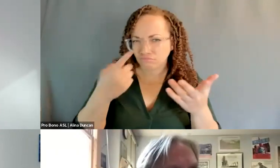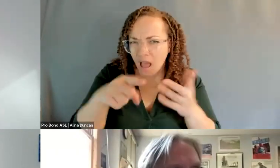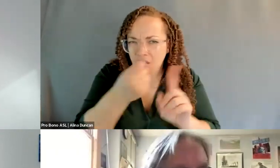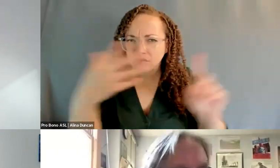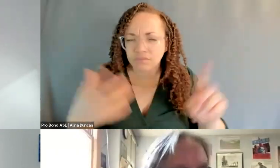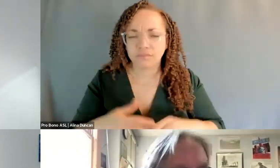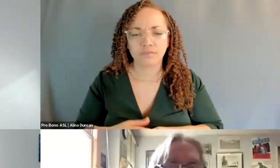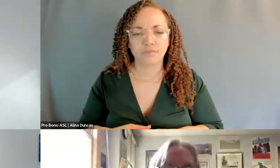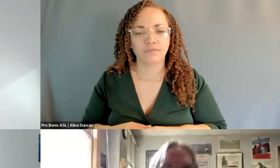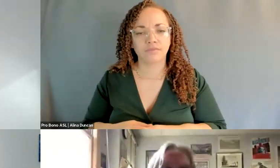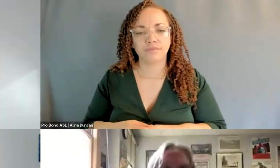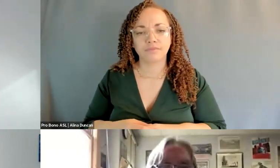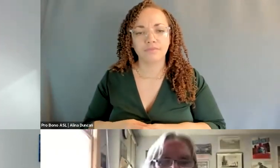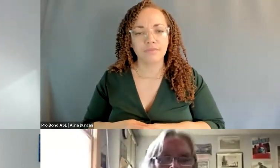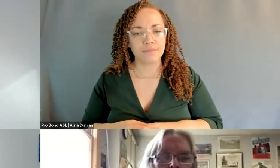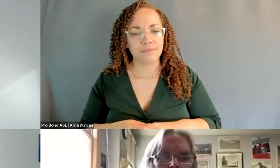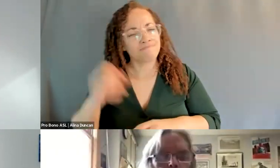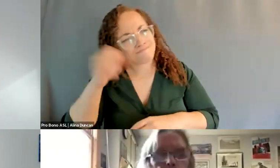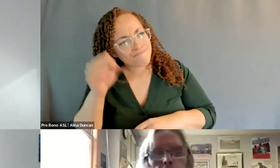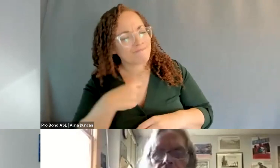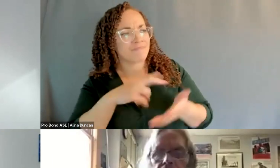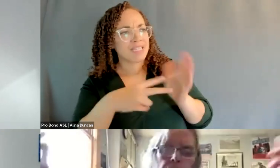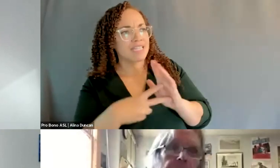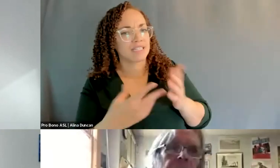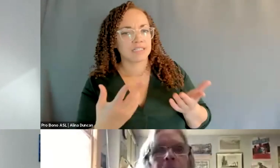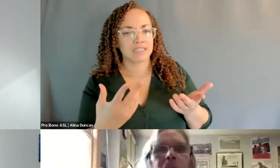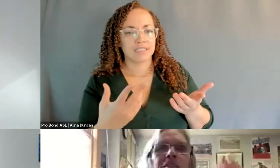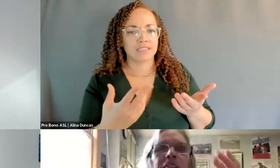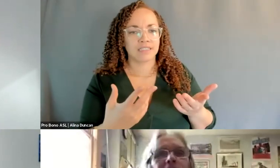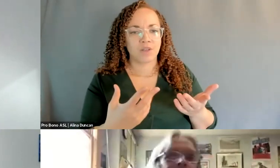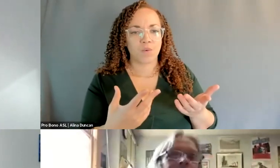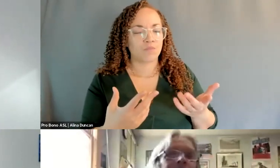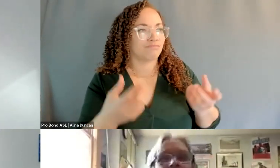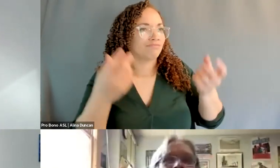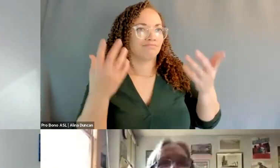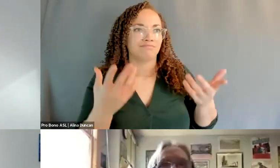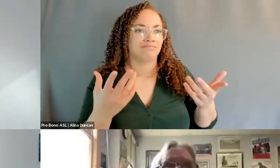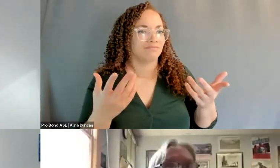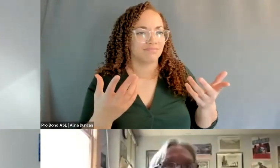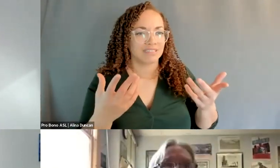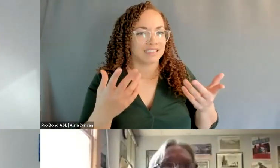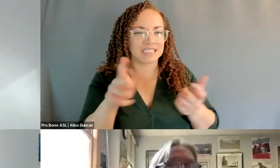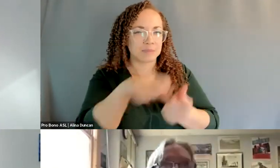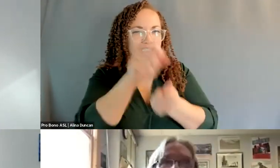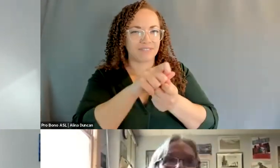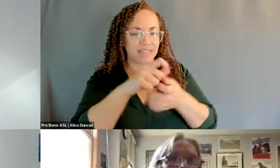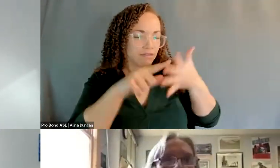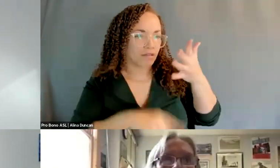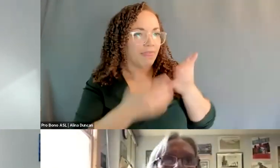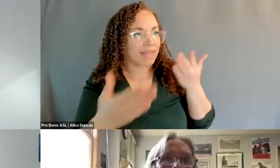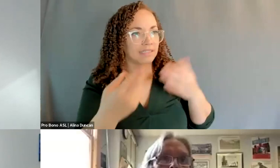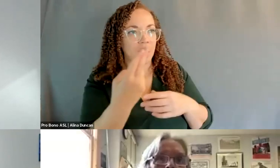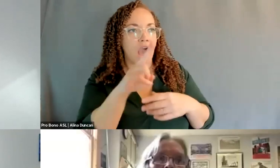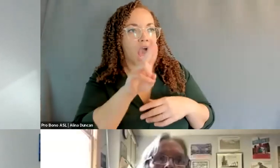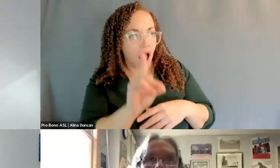bit? Well, I mean, there's certain things, point in time headcounts. I mean, there's certain things that HUD comes up with that's attached